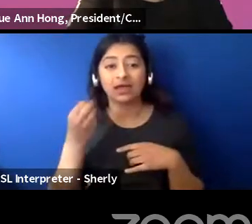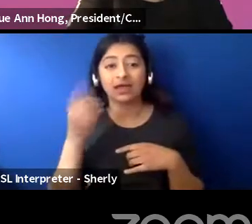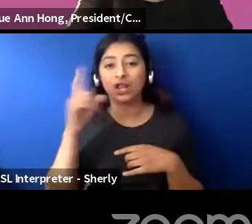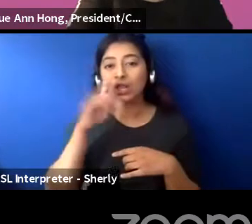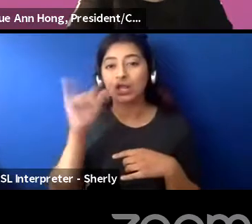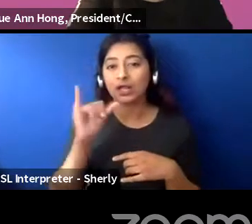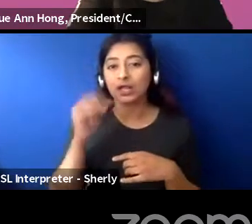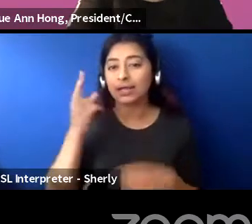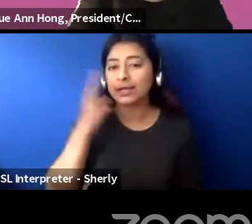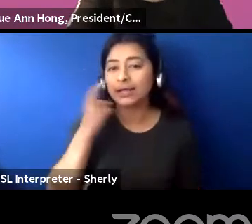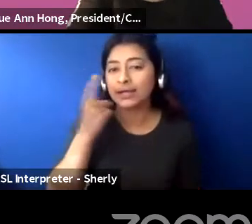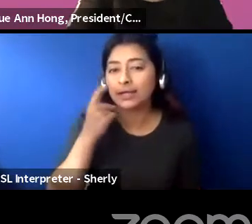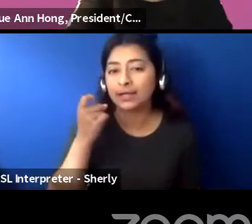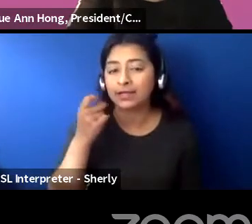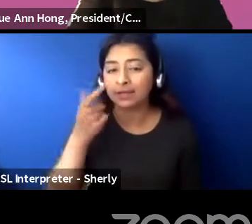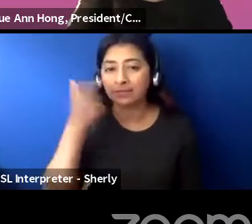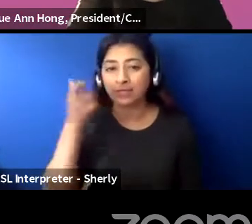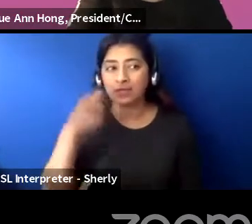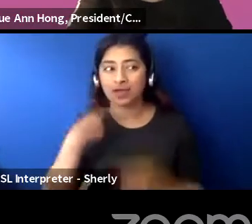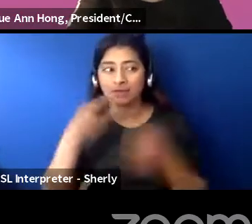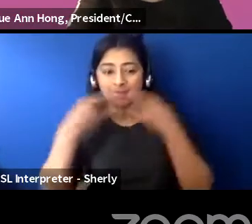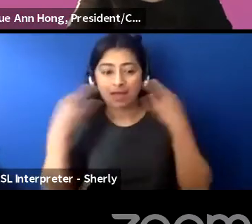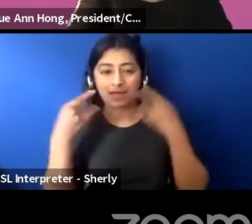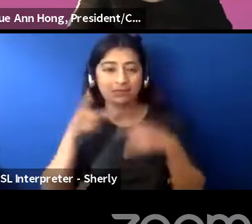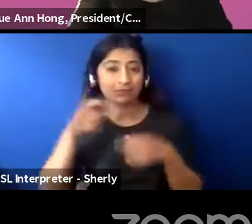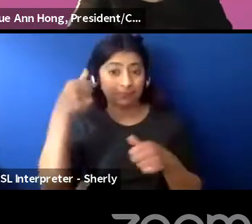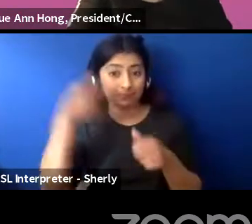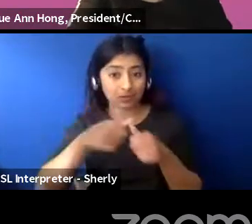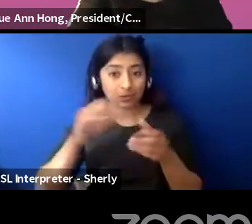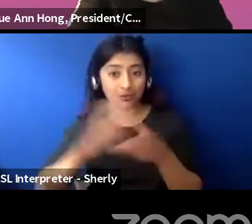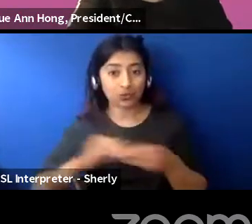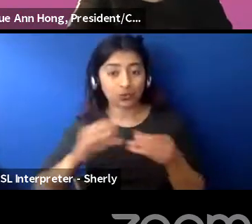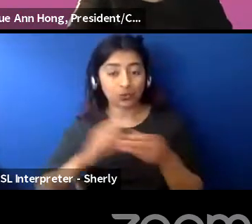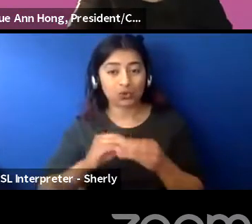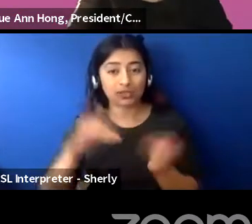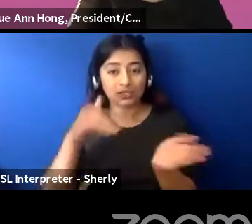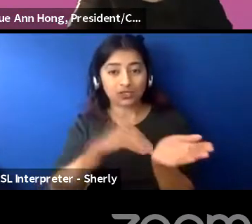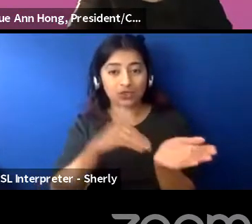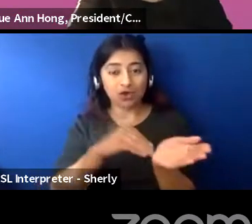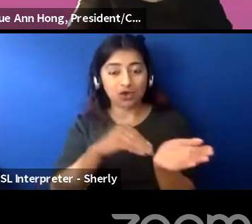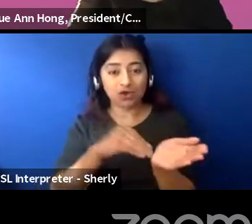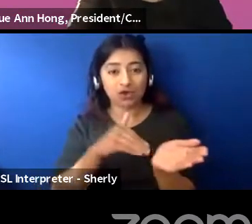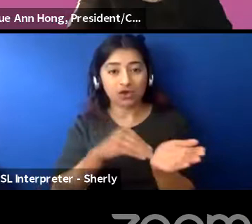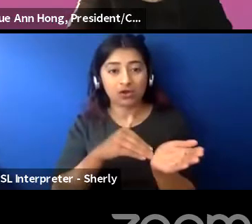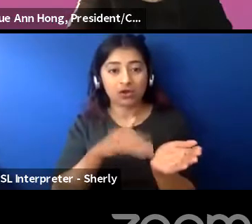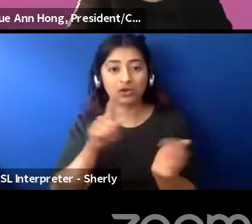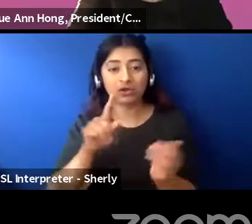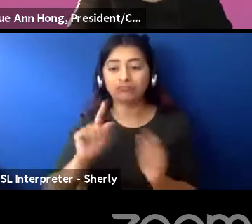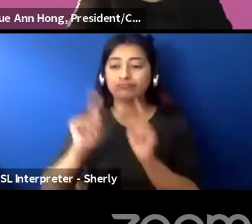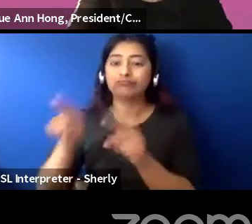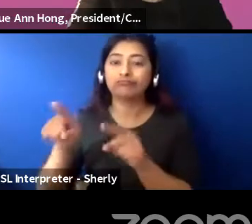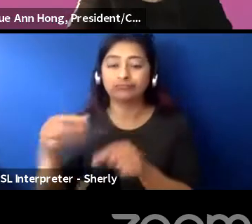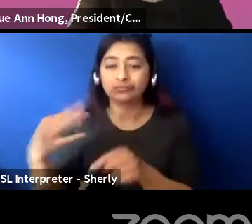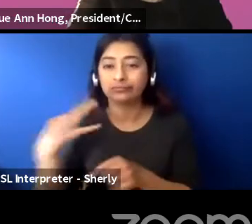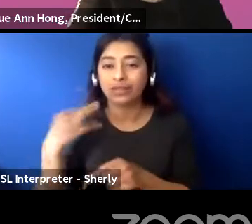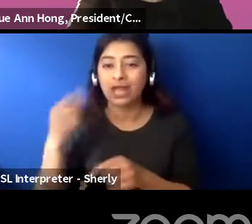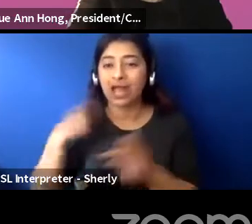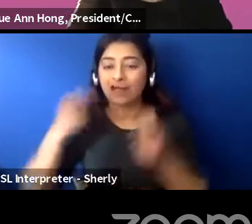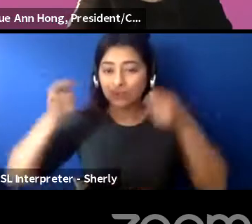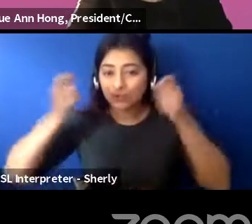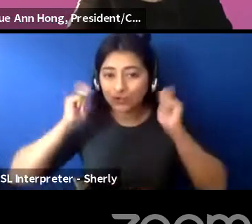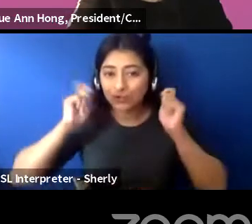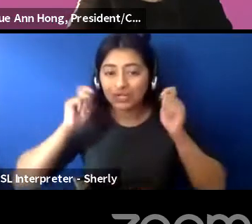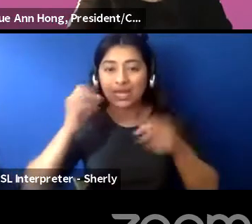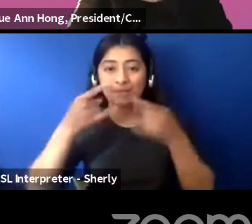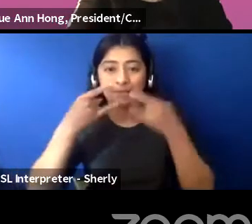something because you're in a mask. We all remember the story of the doctor who was going to volunteer. He was in a hoodie and a mask,